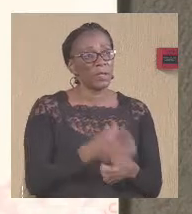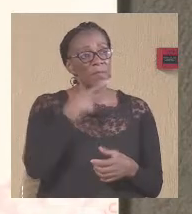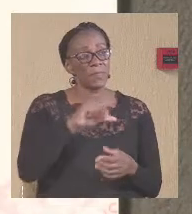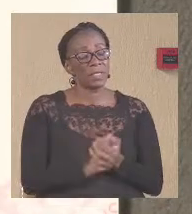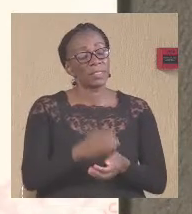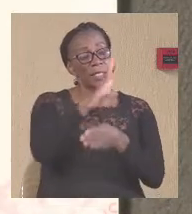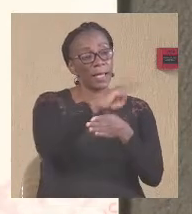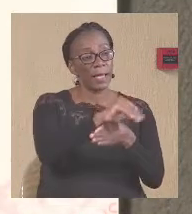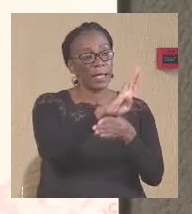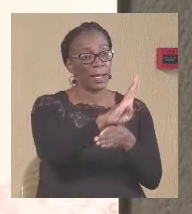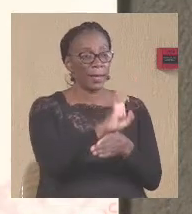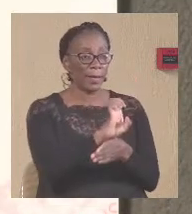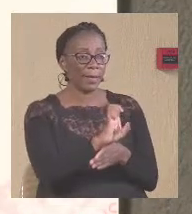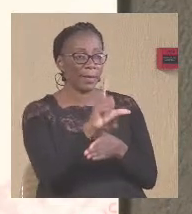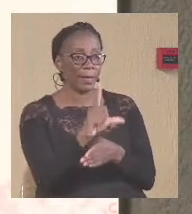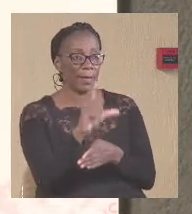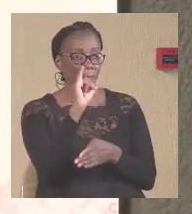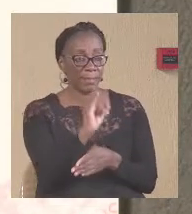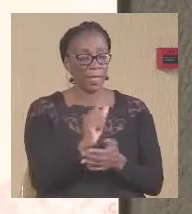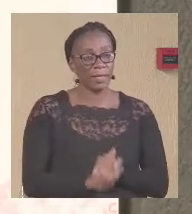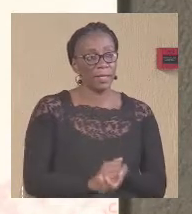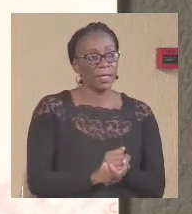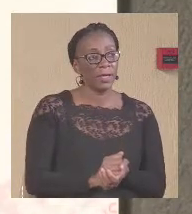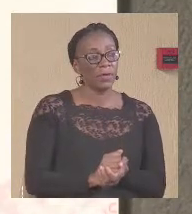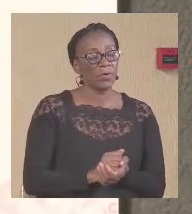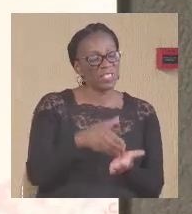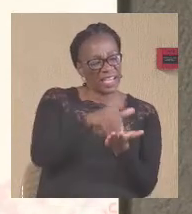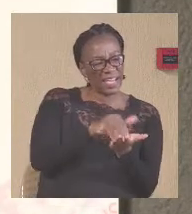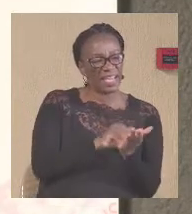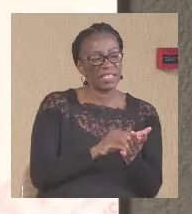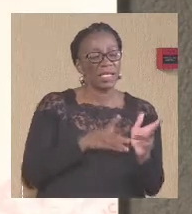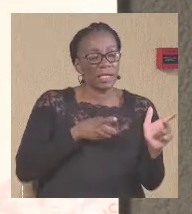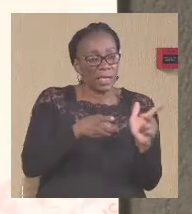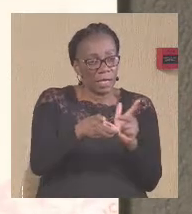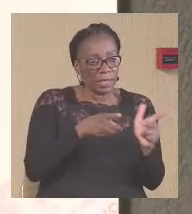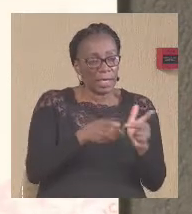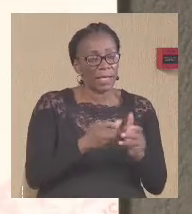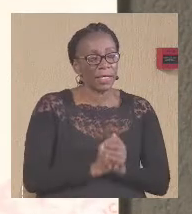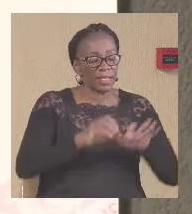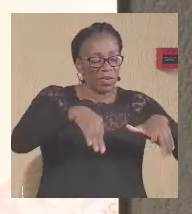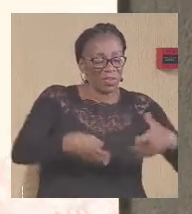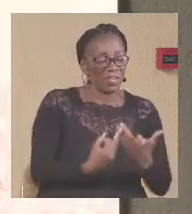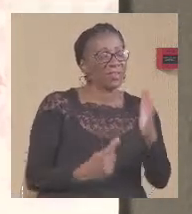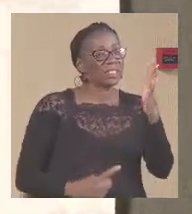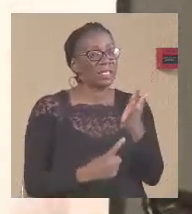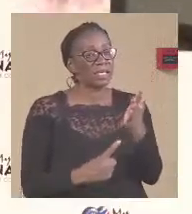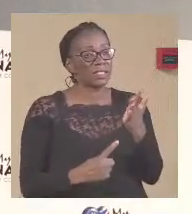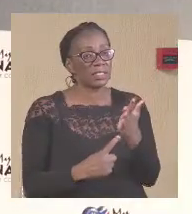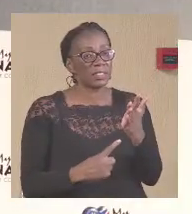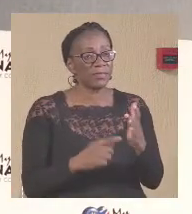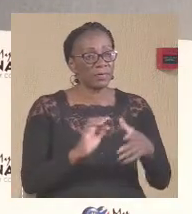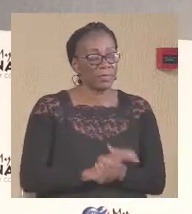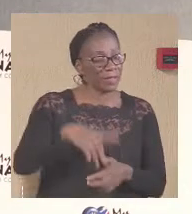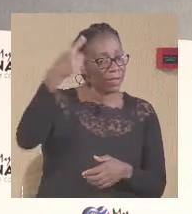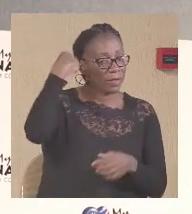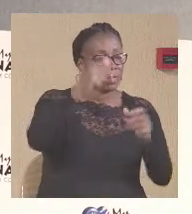Thomas Mbeli. He's the acting director of infrastructure technology and health management in the